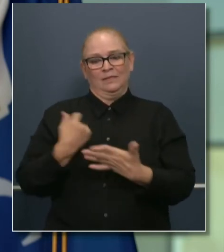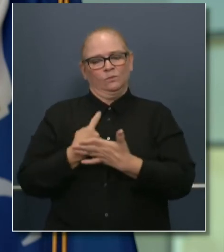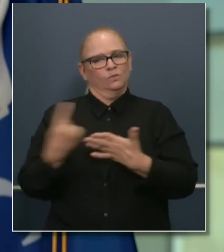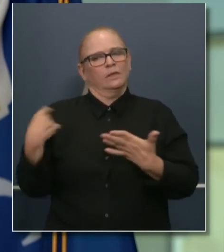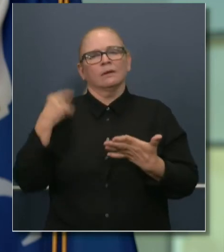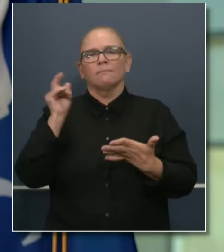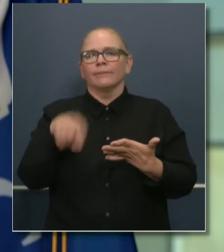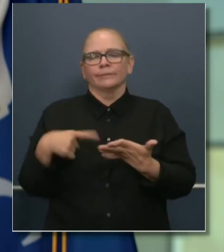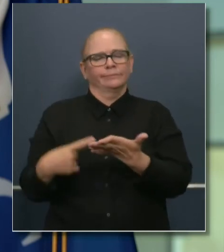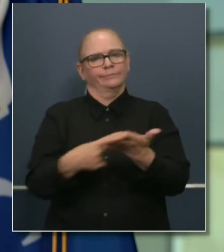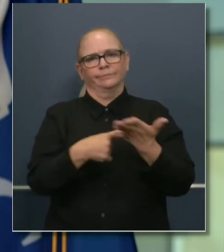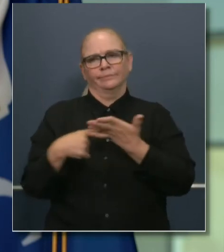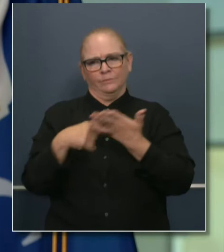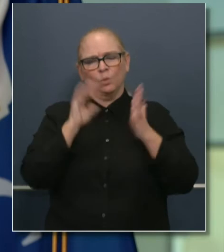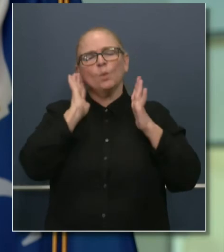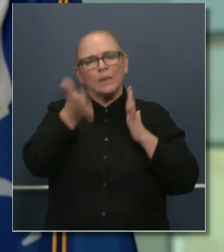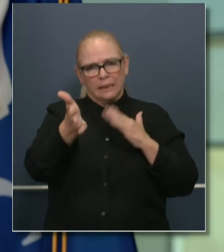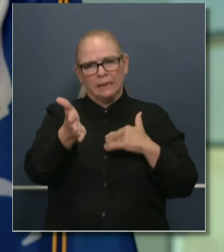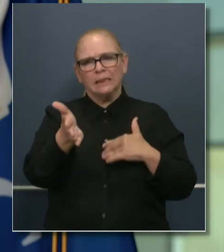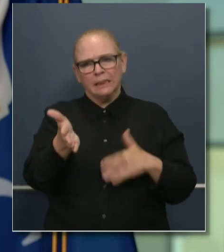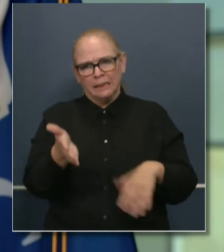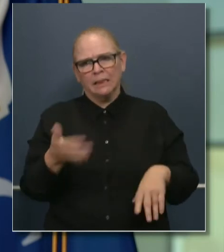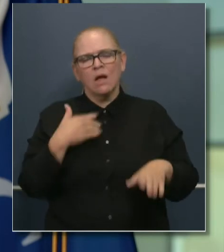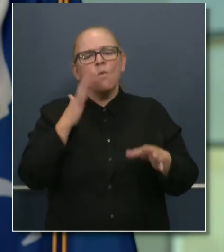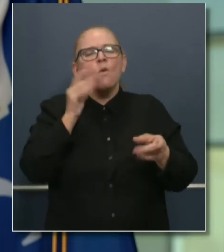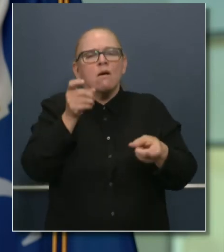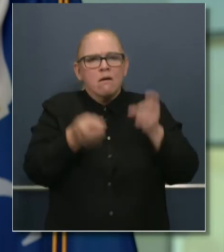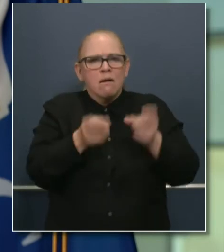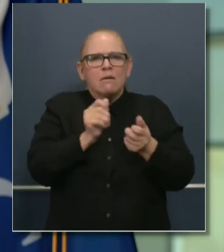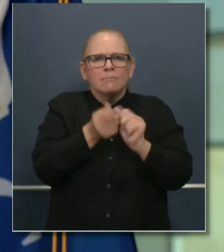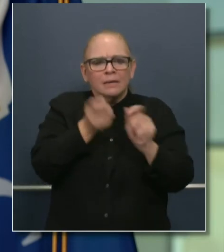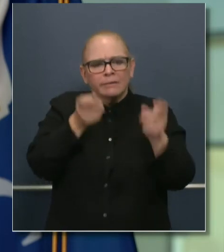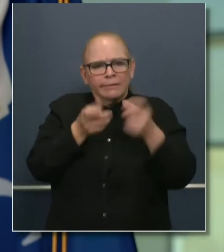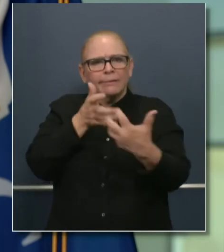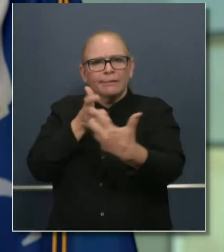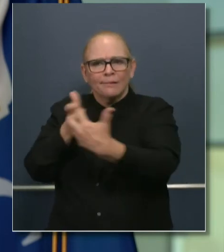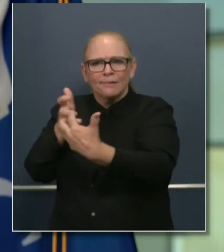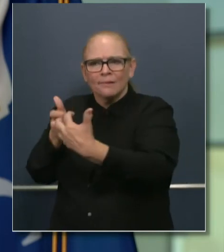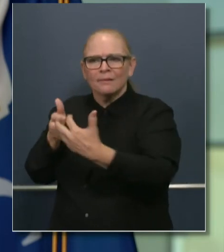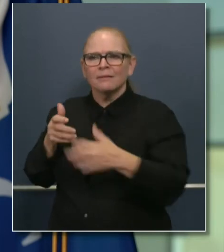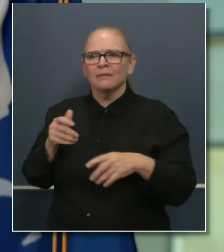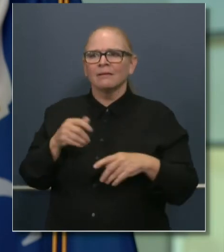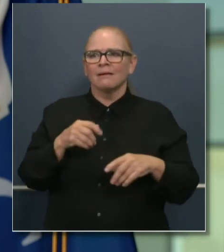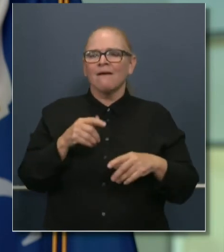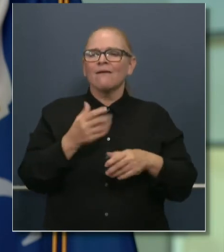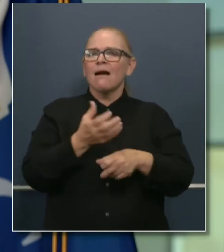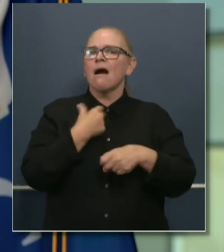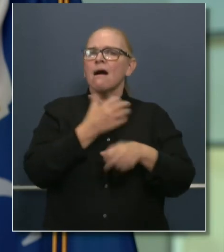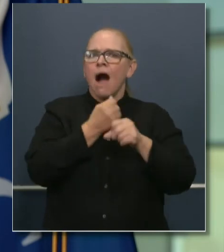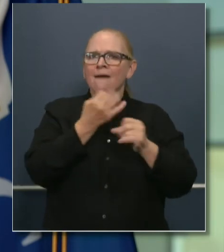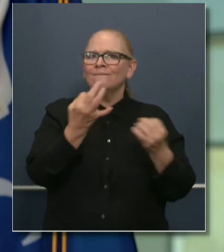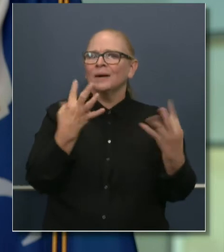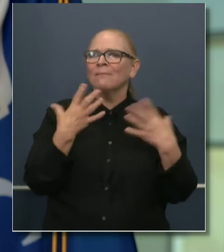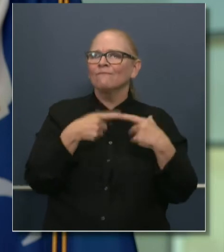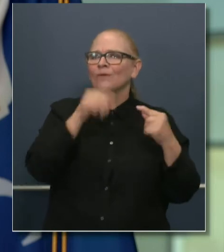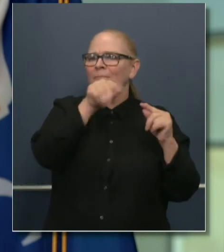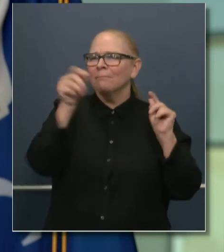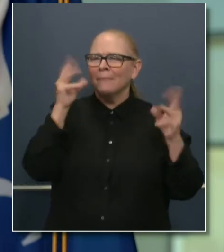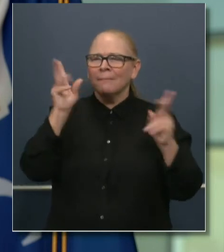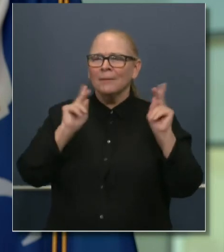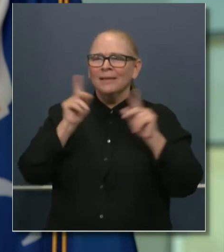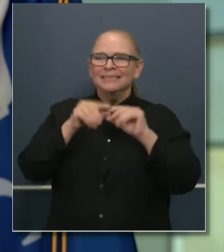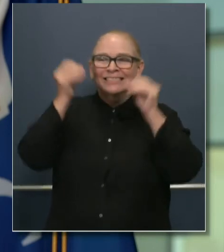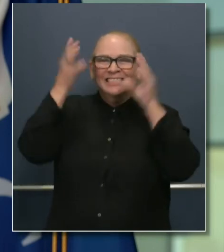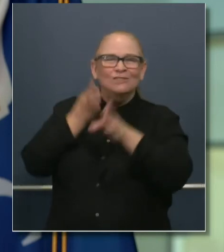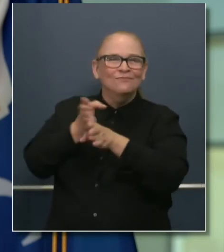modifications that were made last week based upon the impact, rather the input from many in the educational field, not just